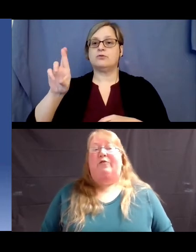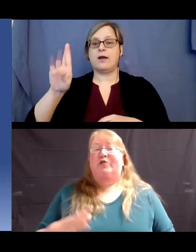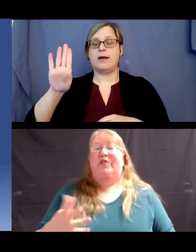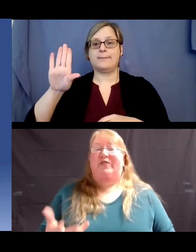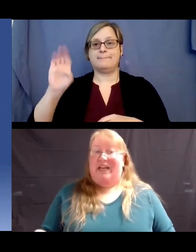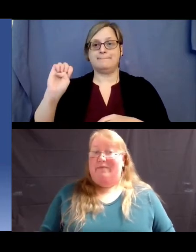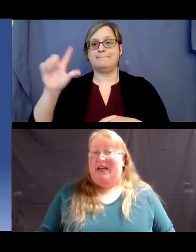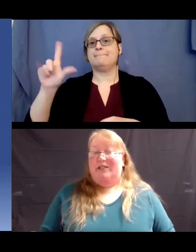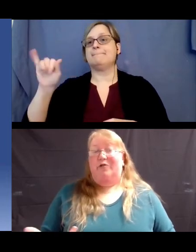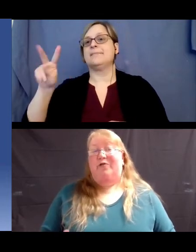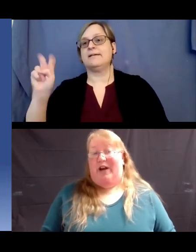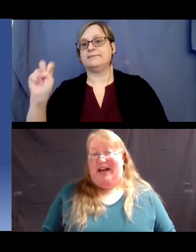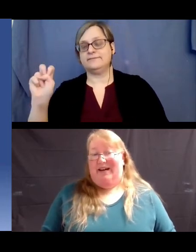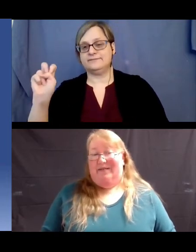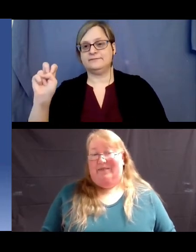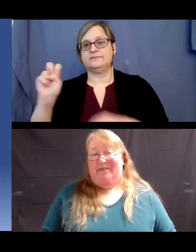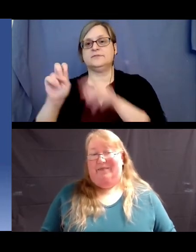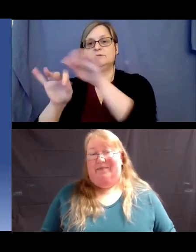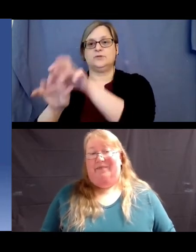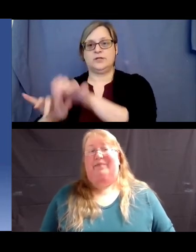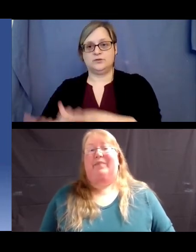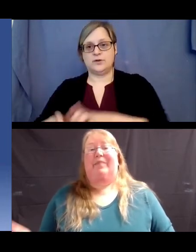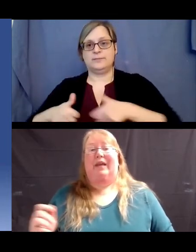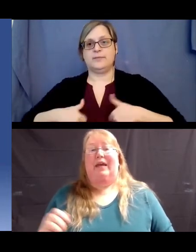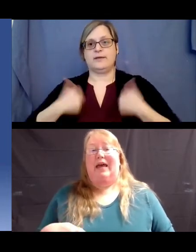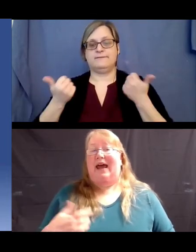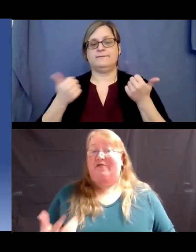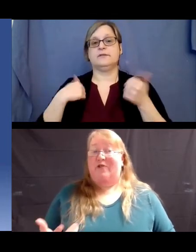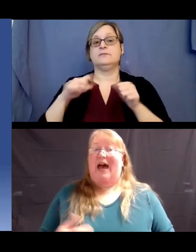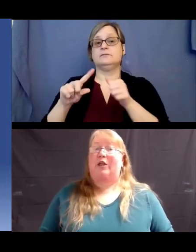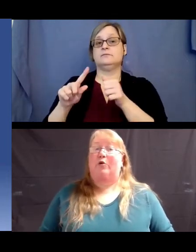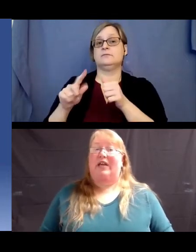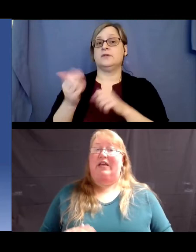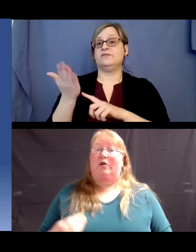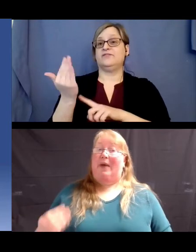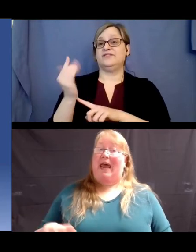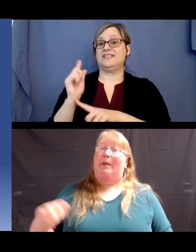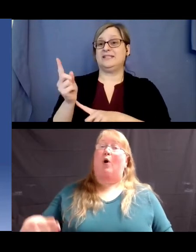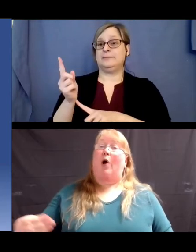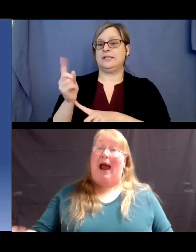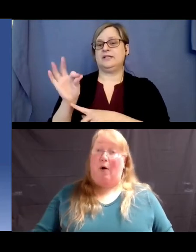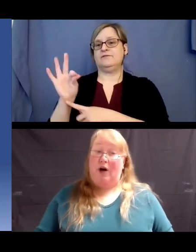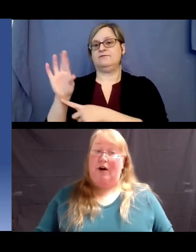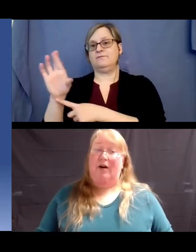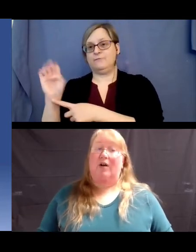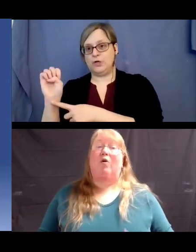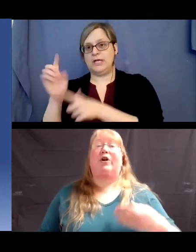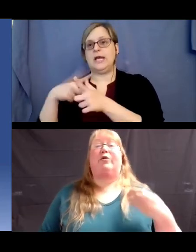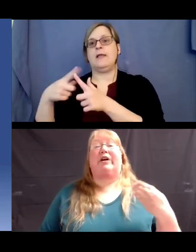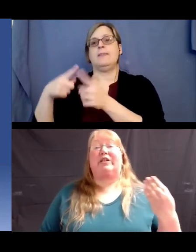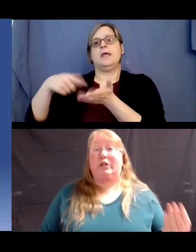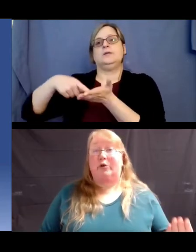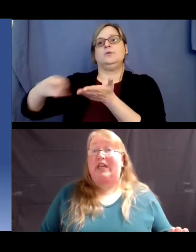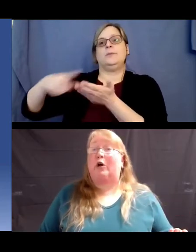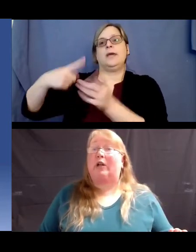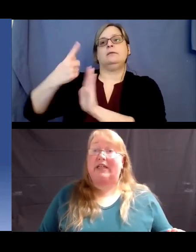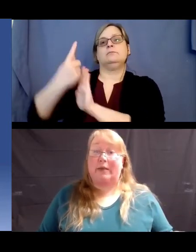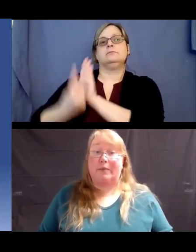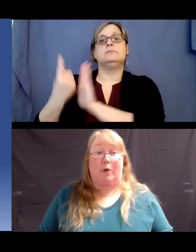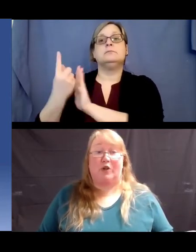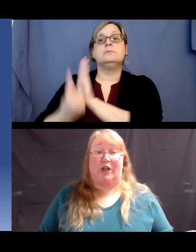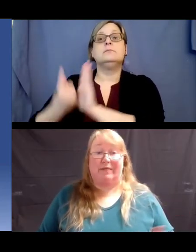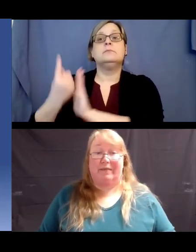The first 15 minutes are free, and after that you can either pay per hour or you can do a